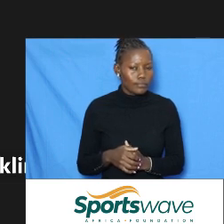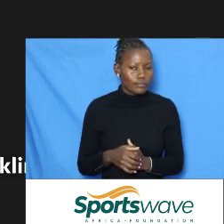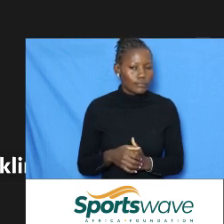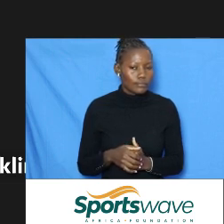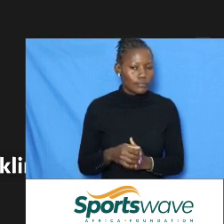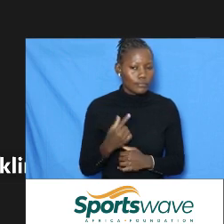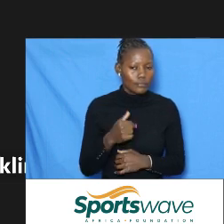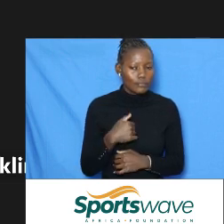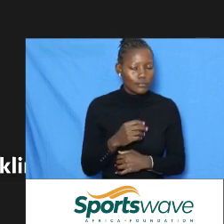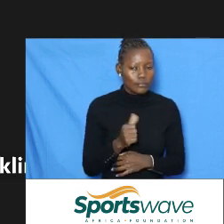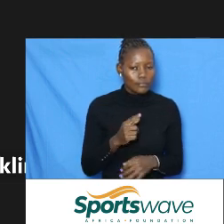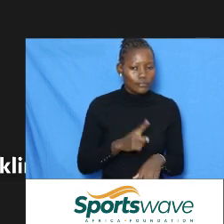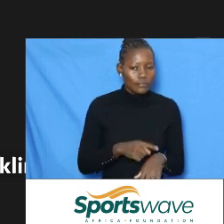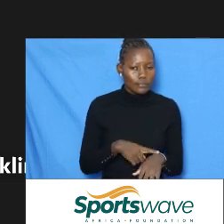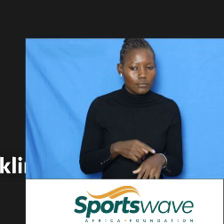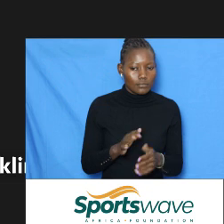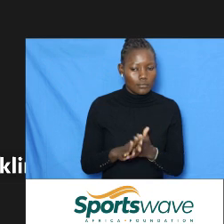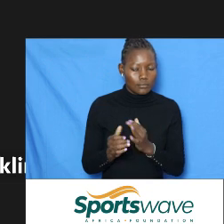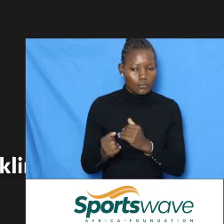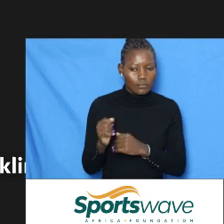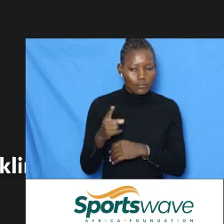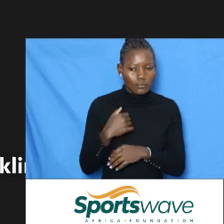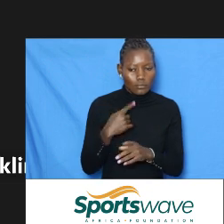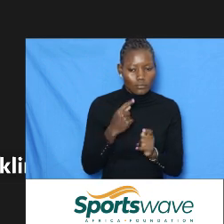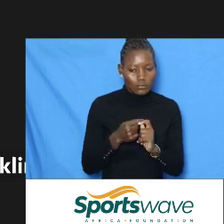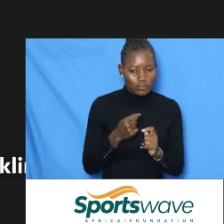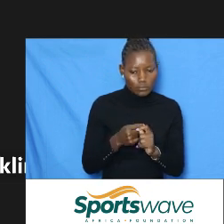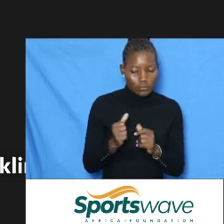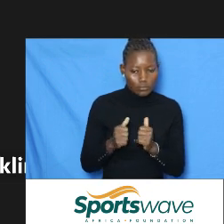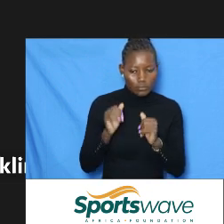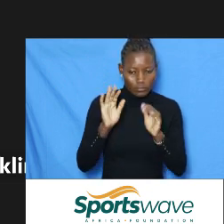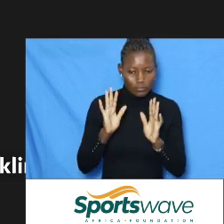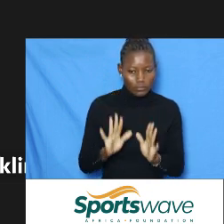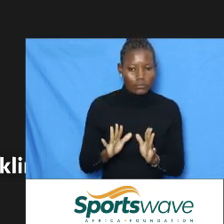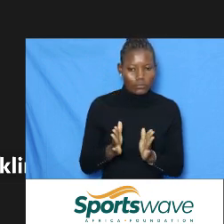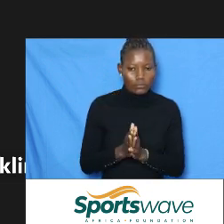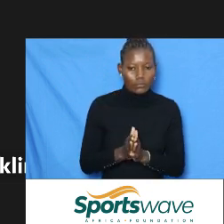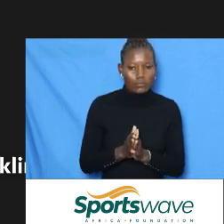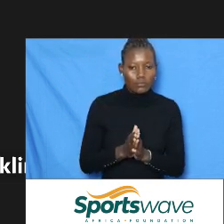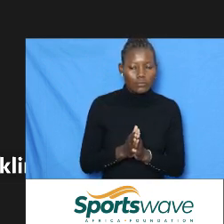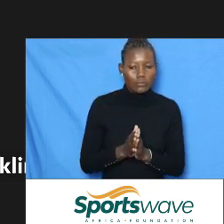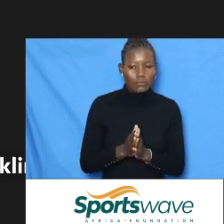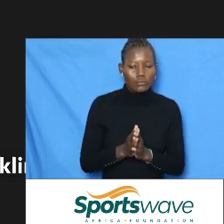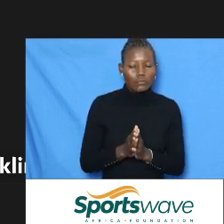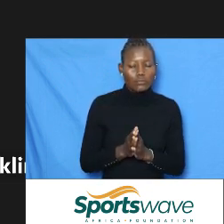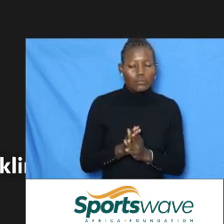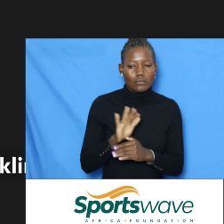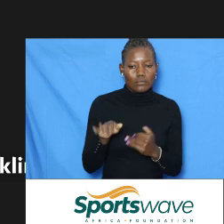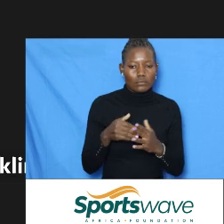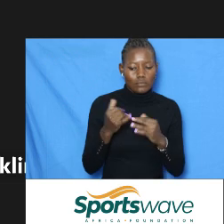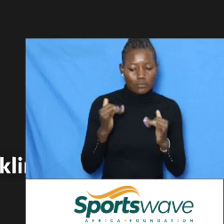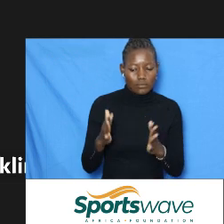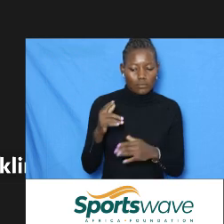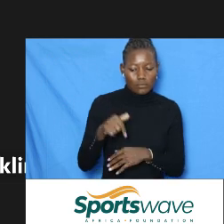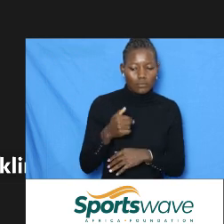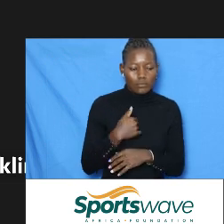there are some tests that you are supposed to undergo as an athlete, mandatory tests, just to check your blood profile. Now, if we